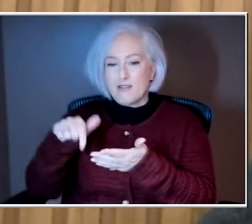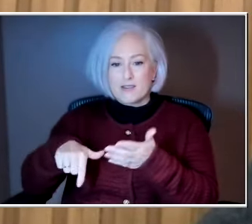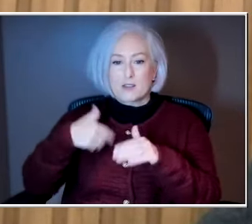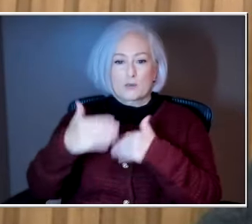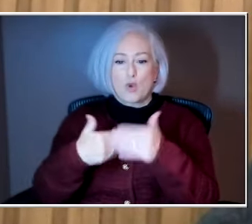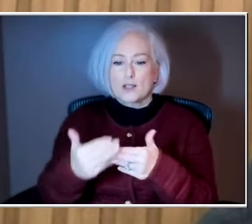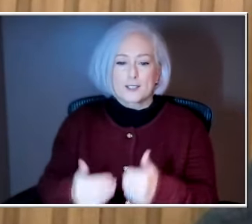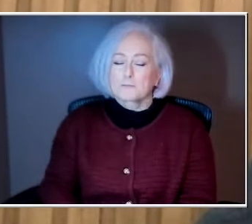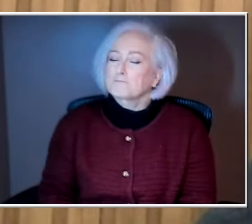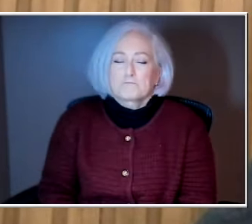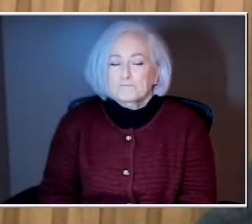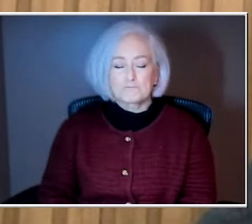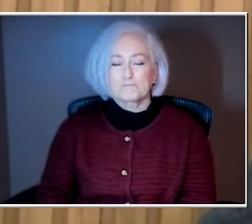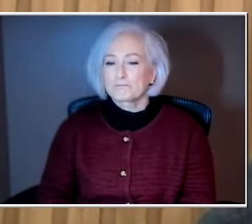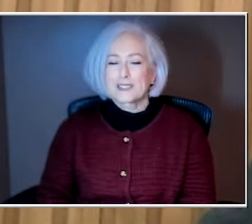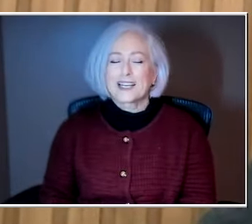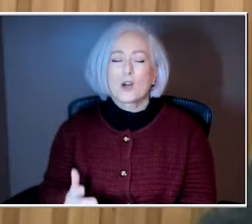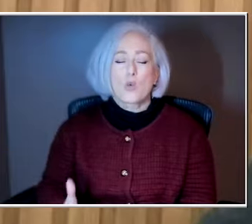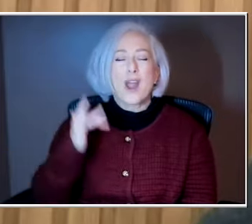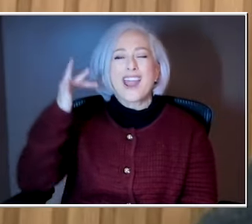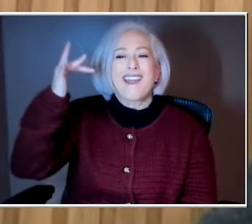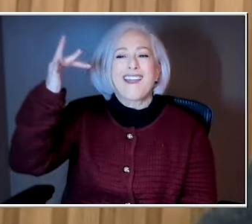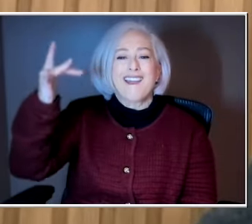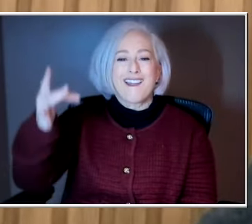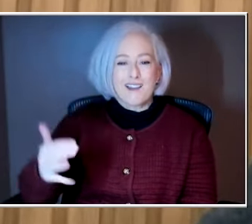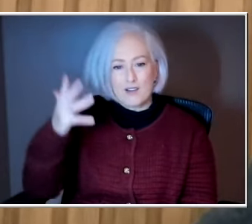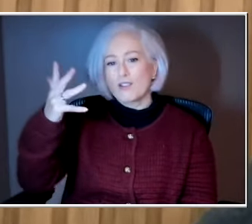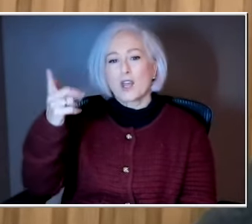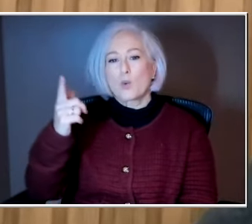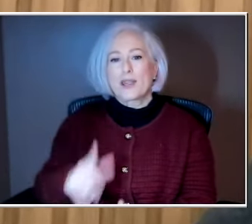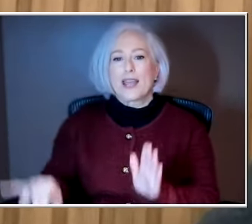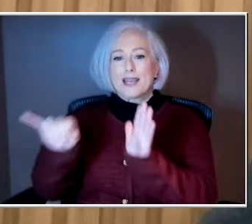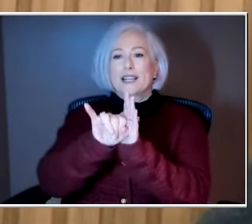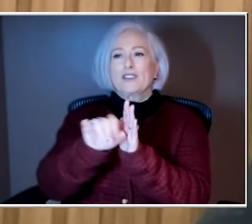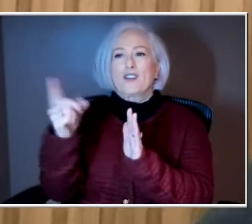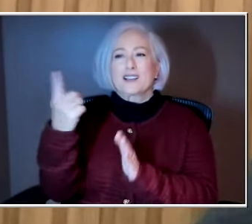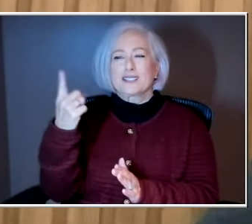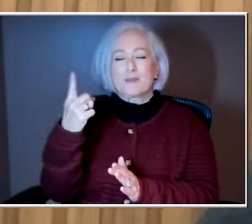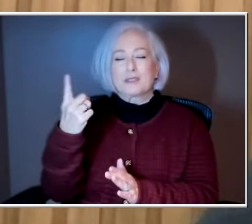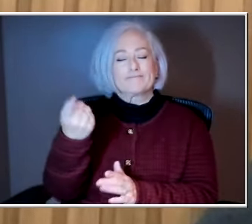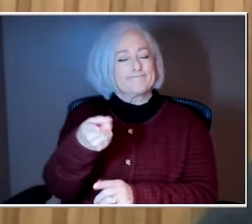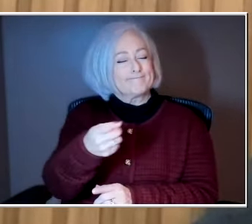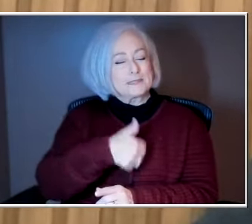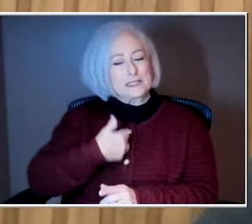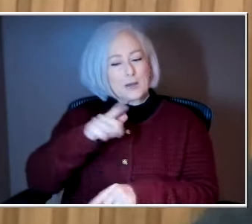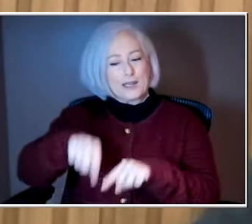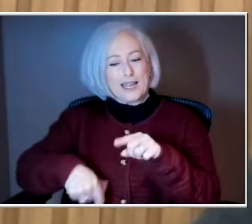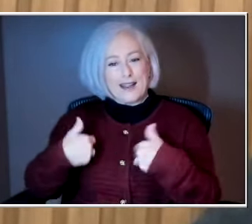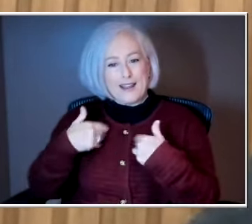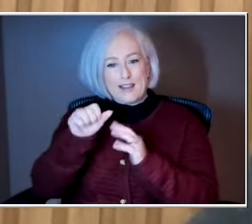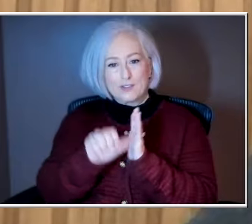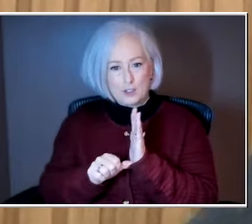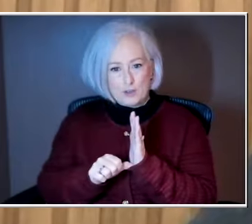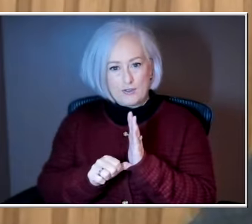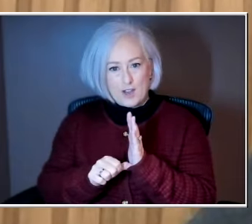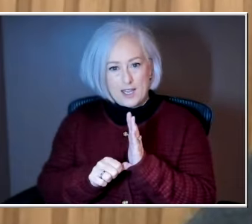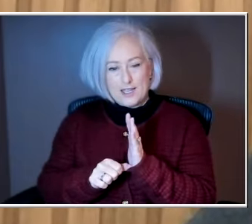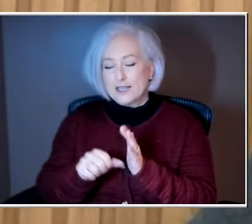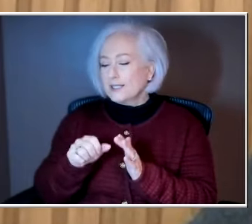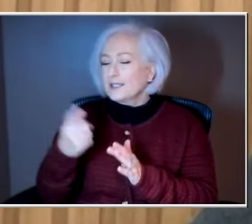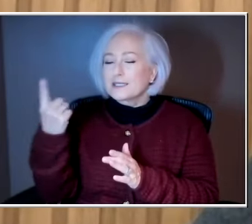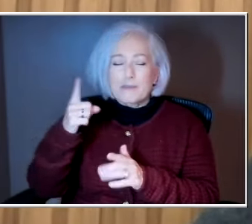Really, it's very, very rare that we'll identify things that make someone not a candidate at that exact time that can't be modified. So